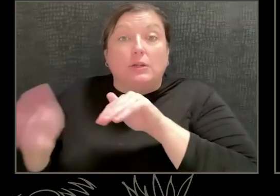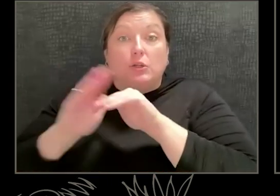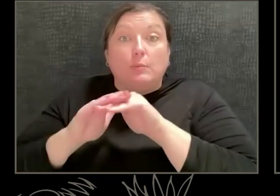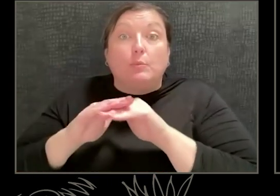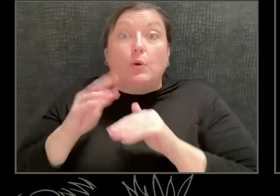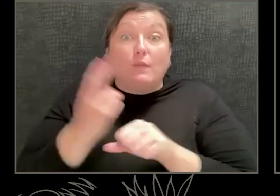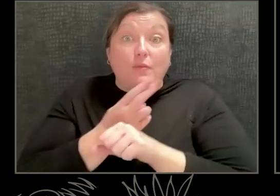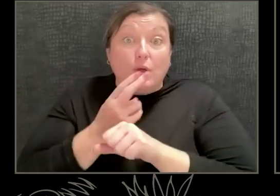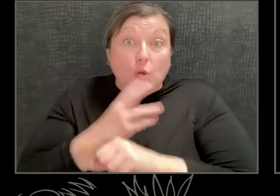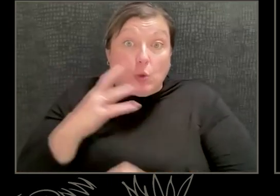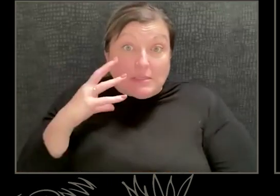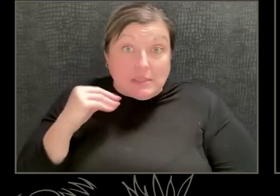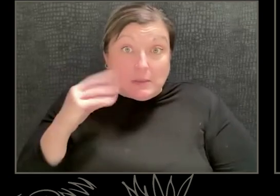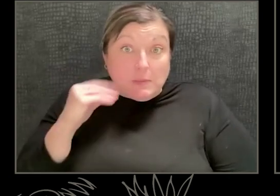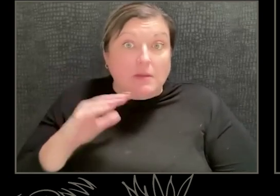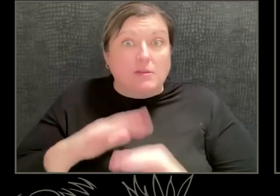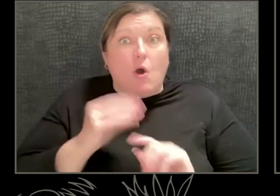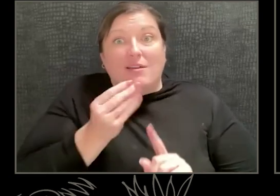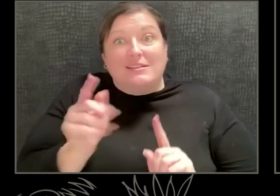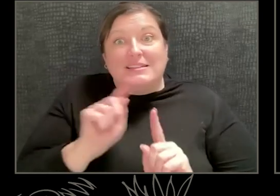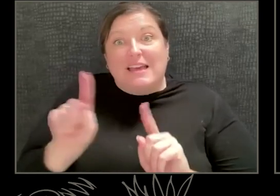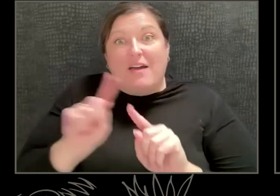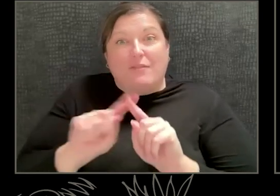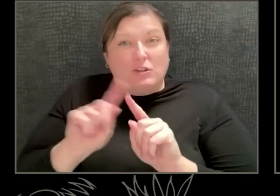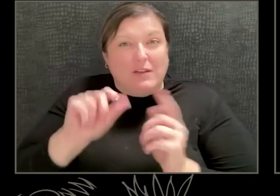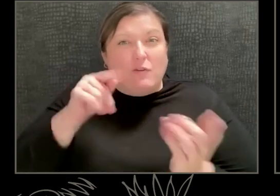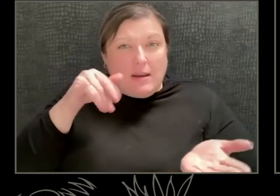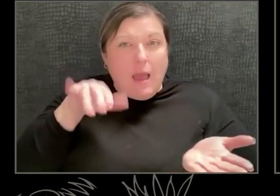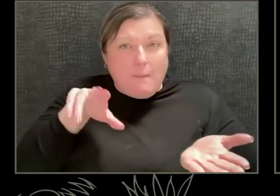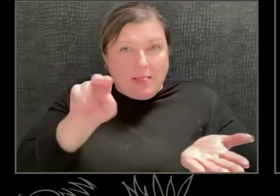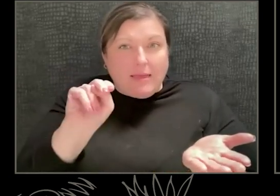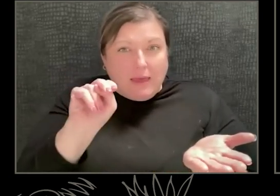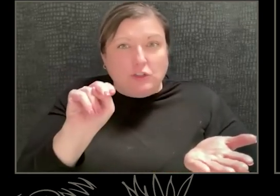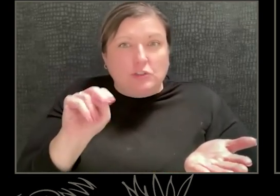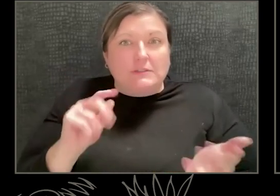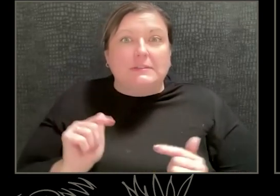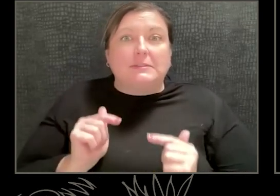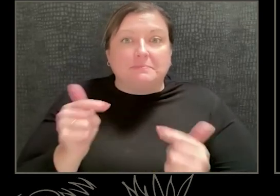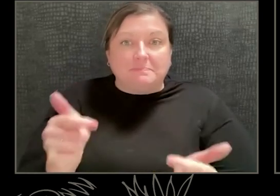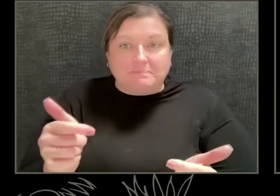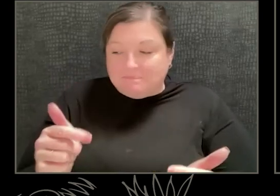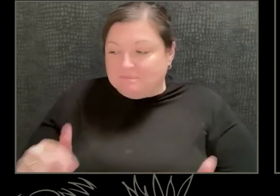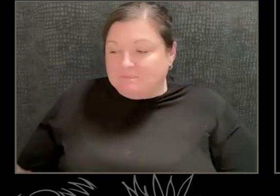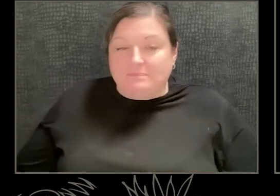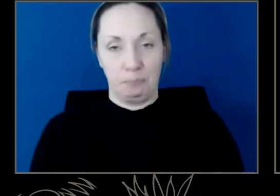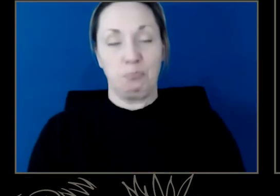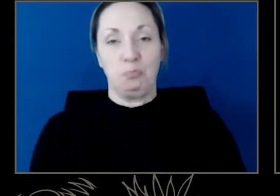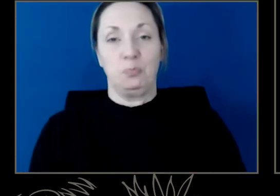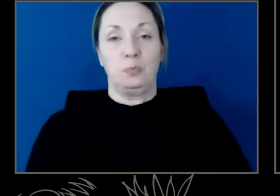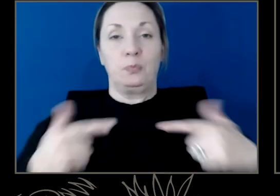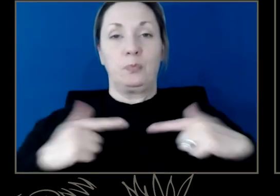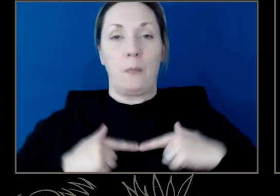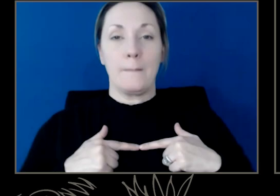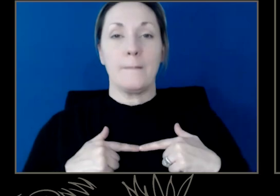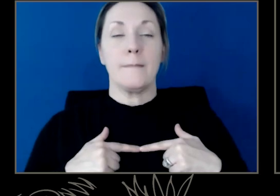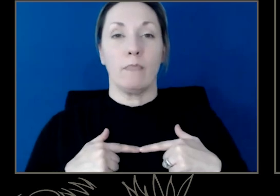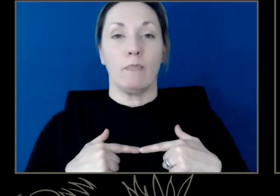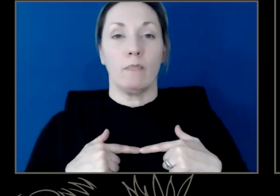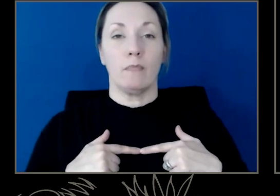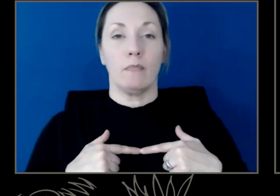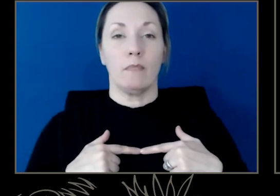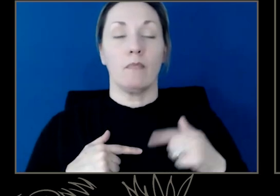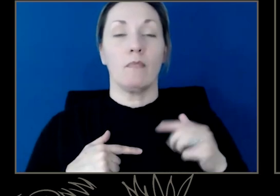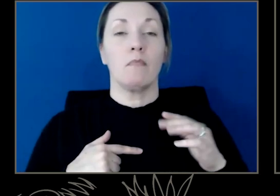experience on a number of applications. And one thing that